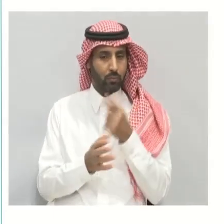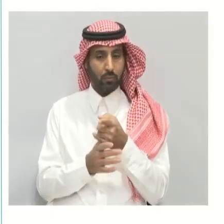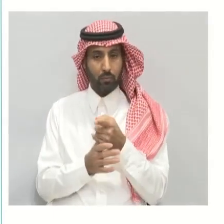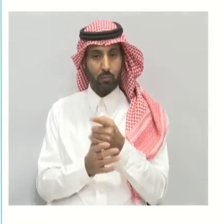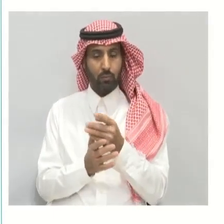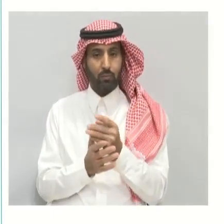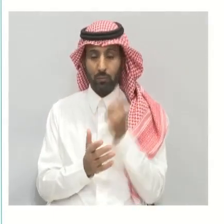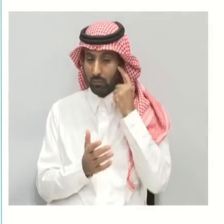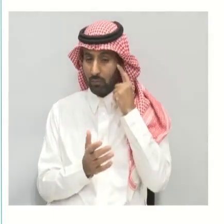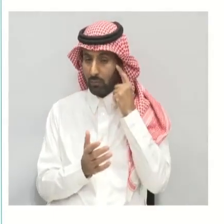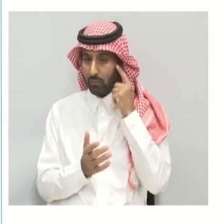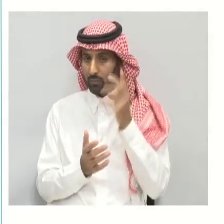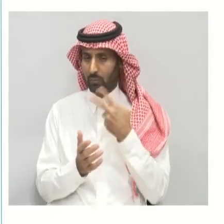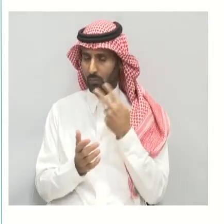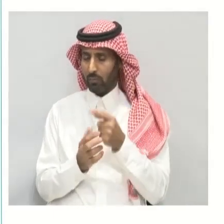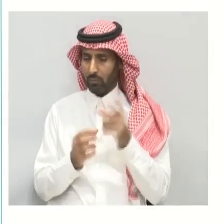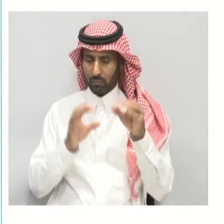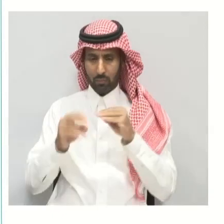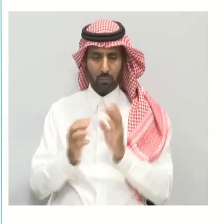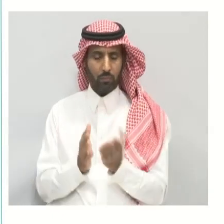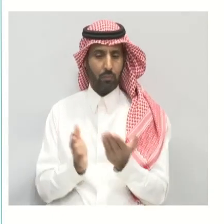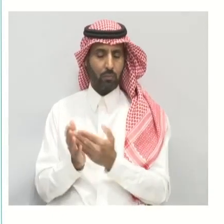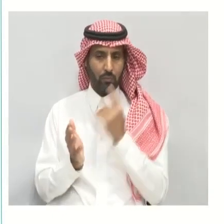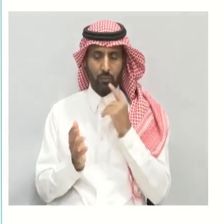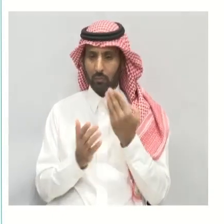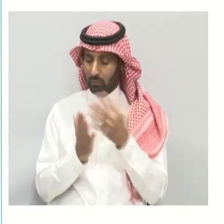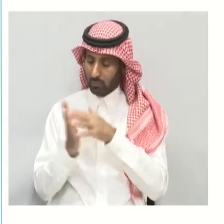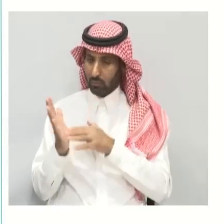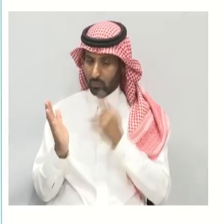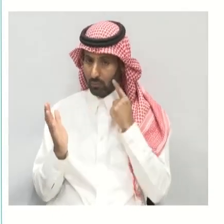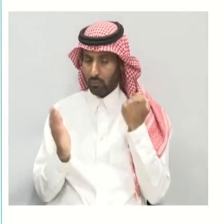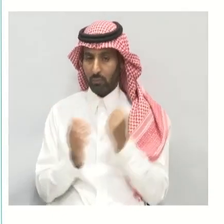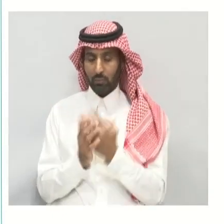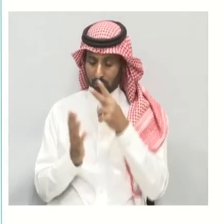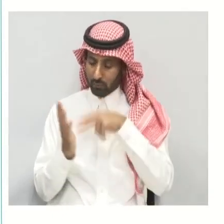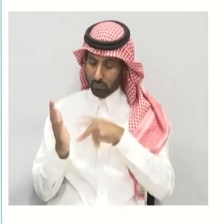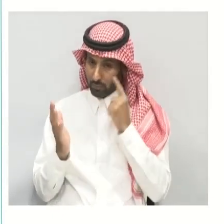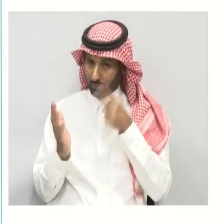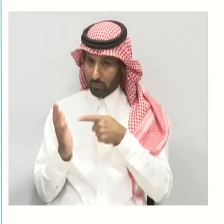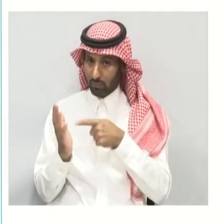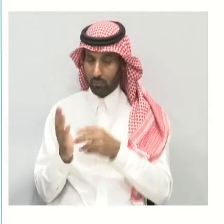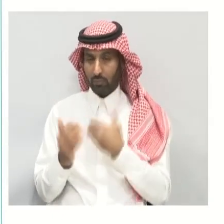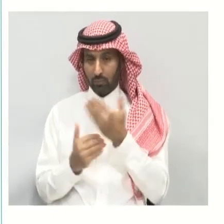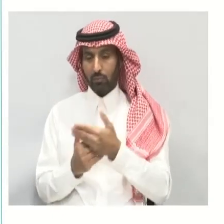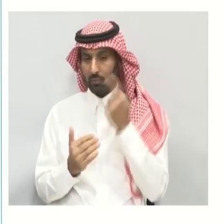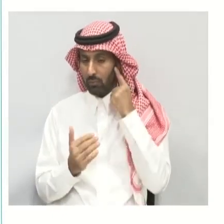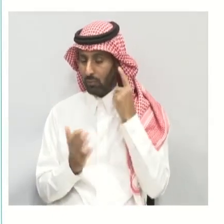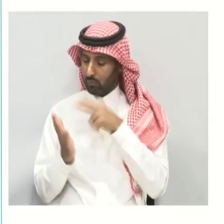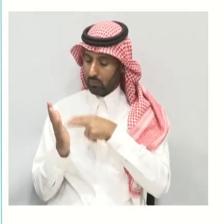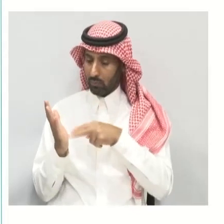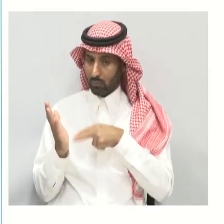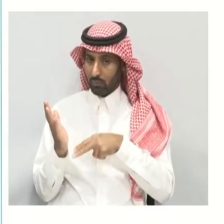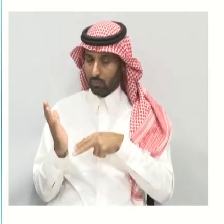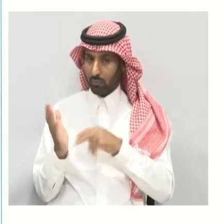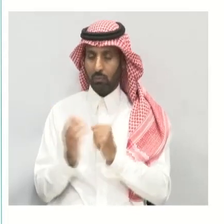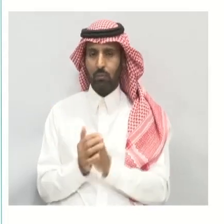going to listen to them in details in this reading text. And now we are going to read this